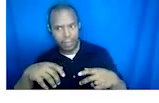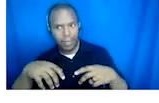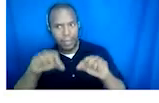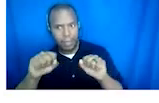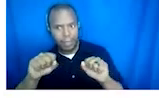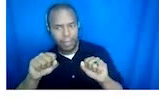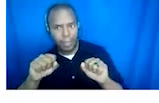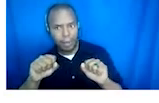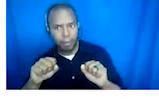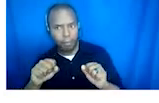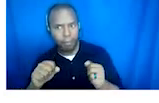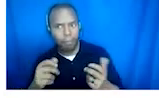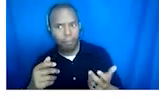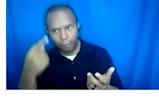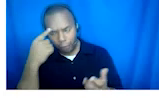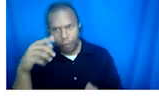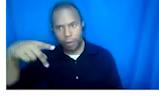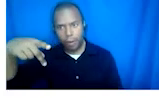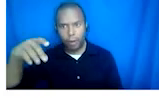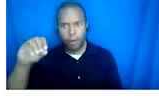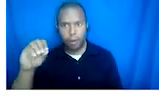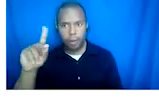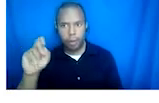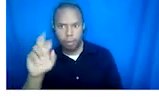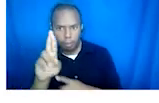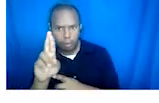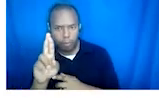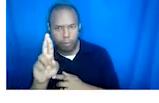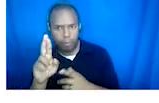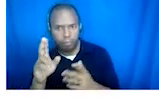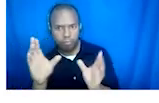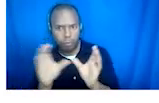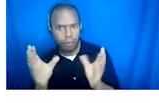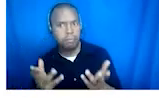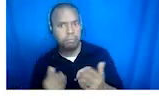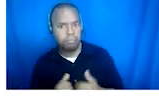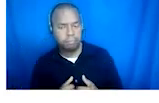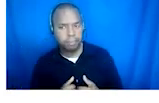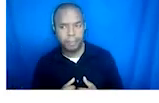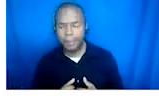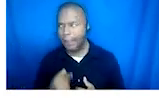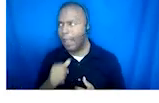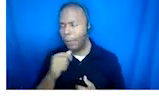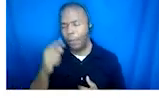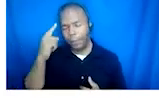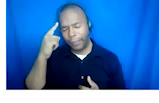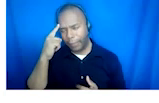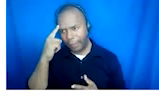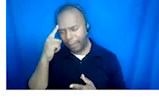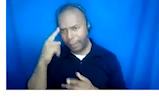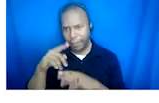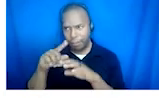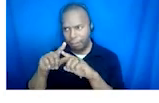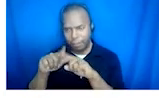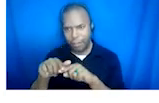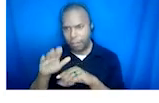think it's based on the number of poker reviewers we have. We need to be established as